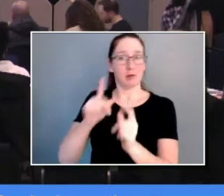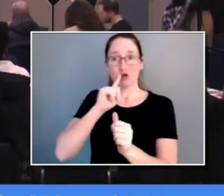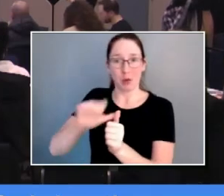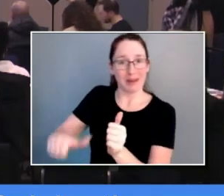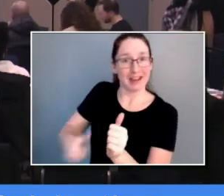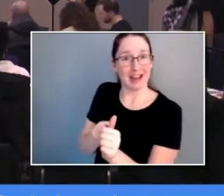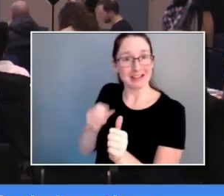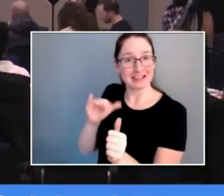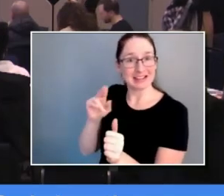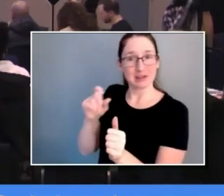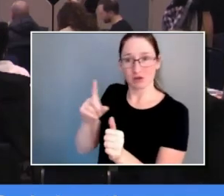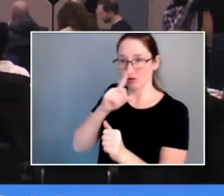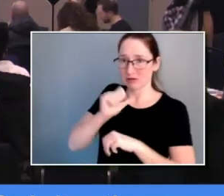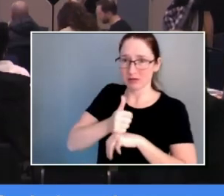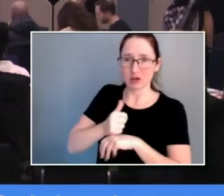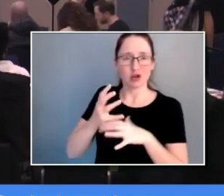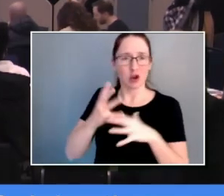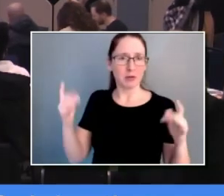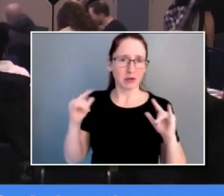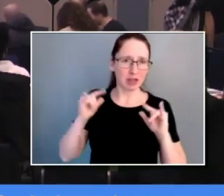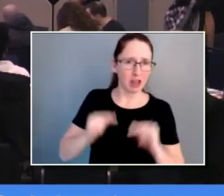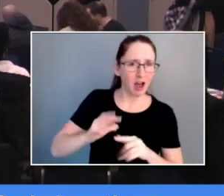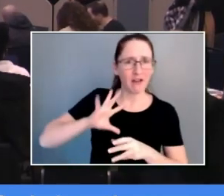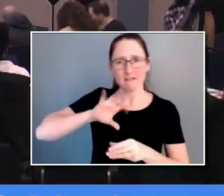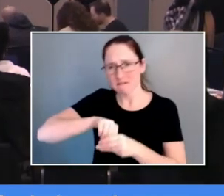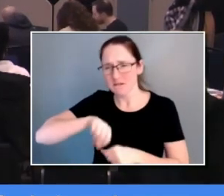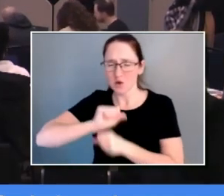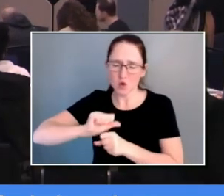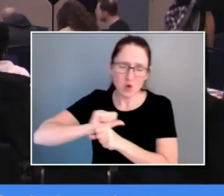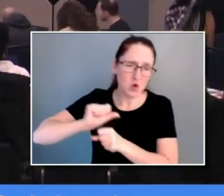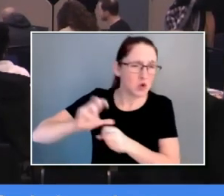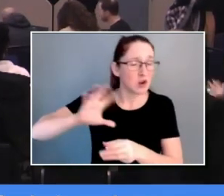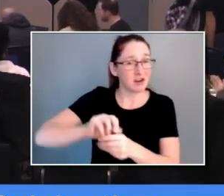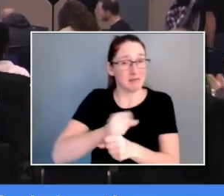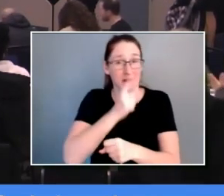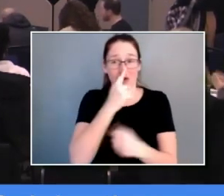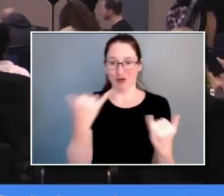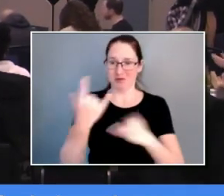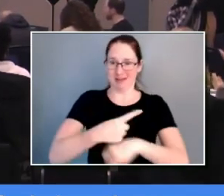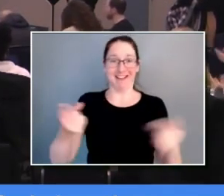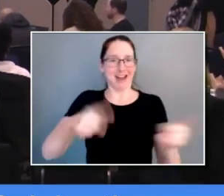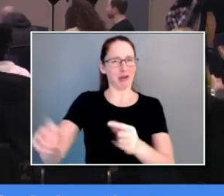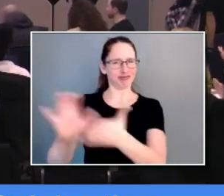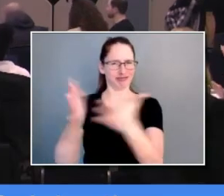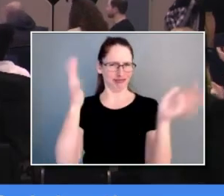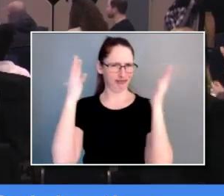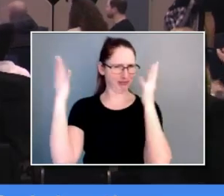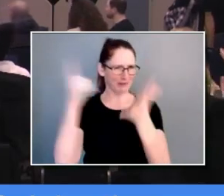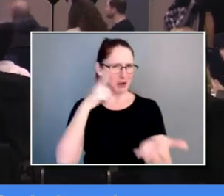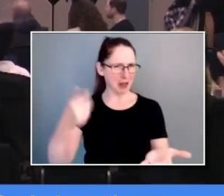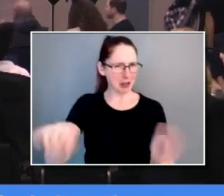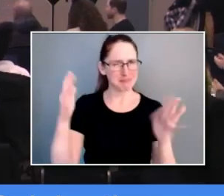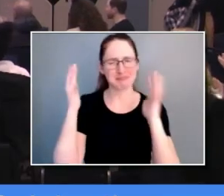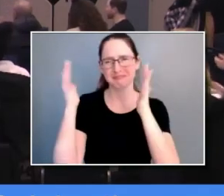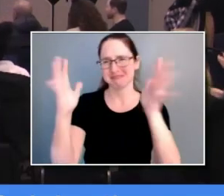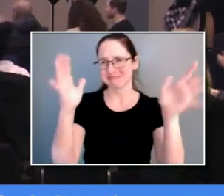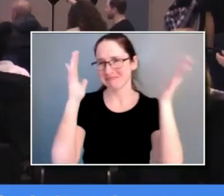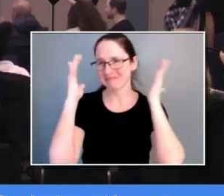who put so much love and work and more work into making this day happen. Let's give them a round of applause.